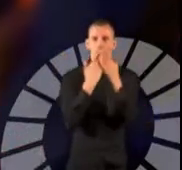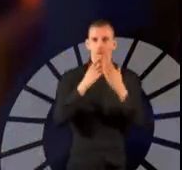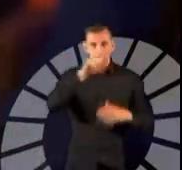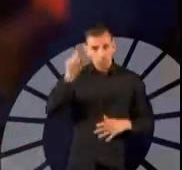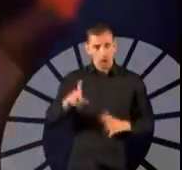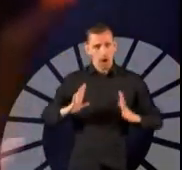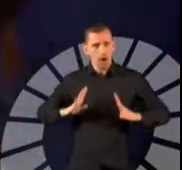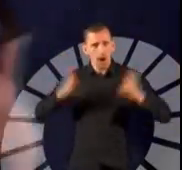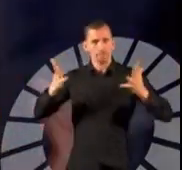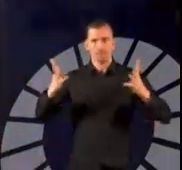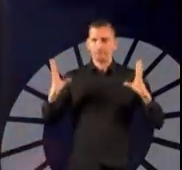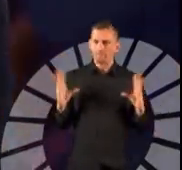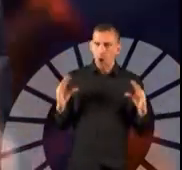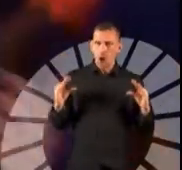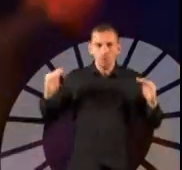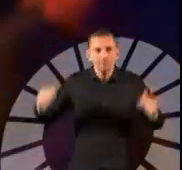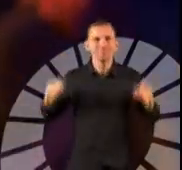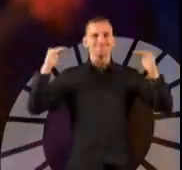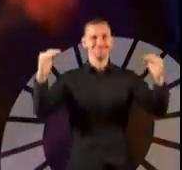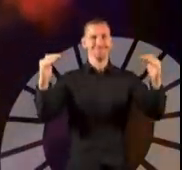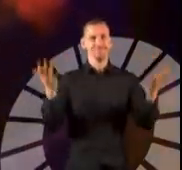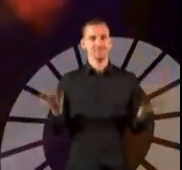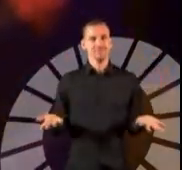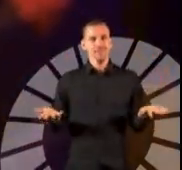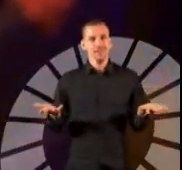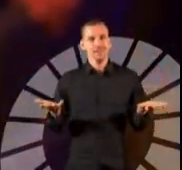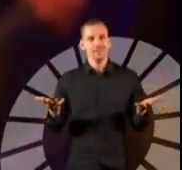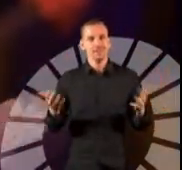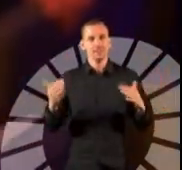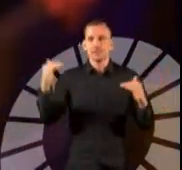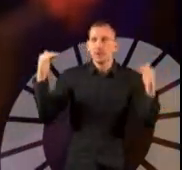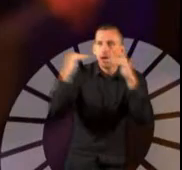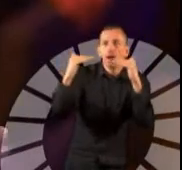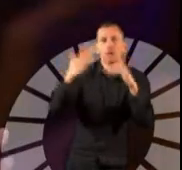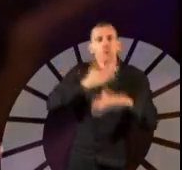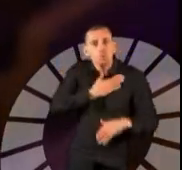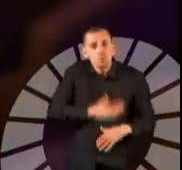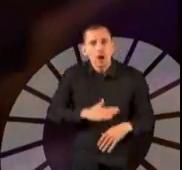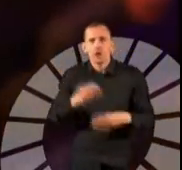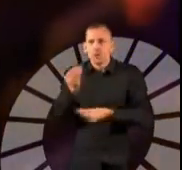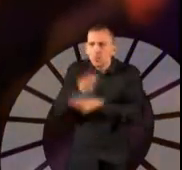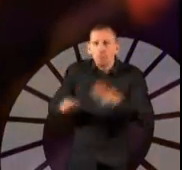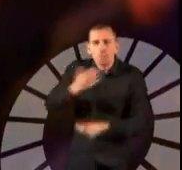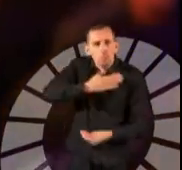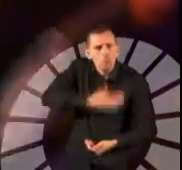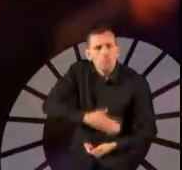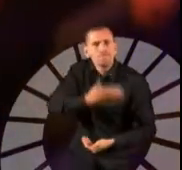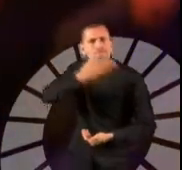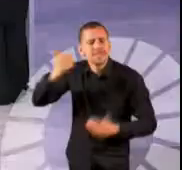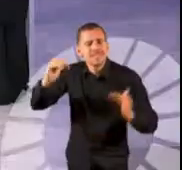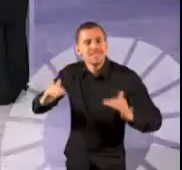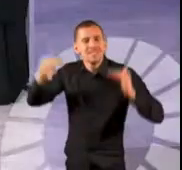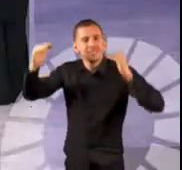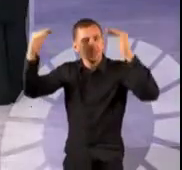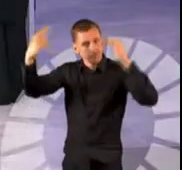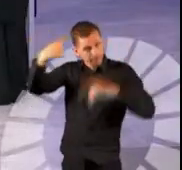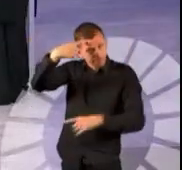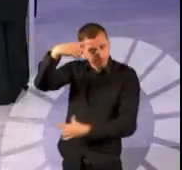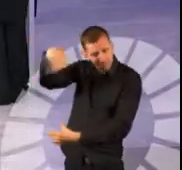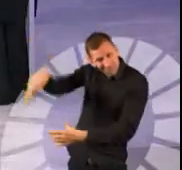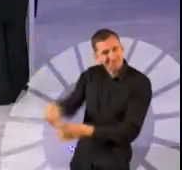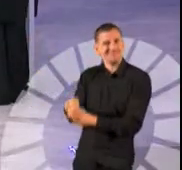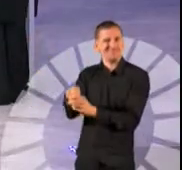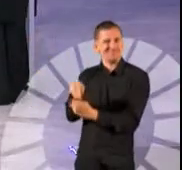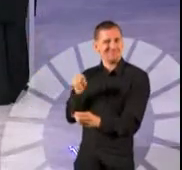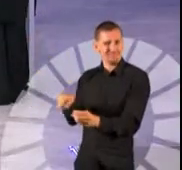an impact on the whole of society: nutrition, development, health, the economy, health, peace, prosperity.